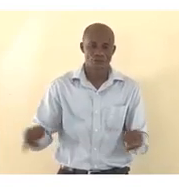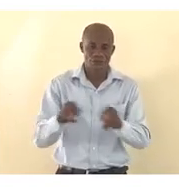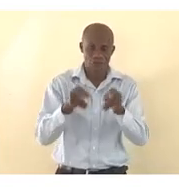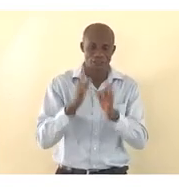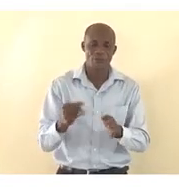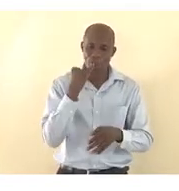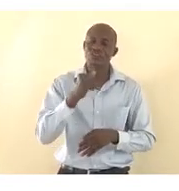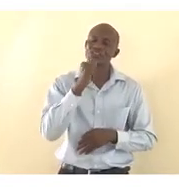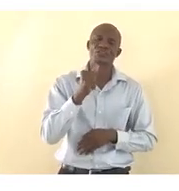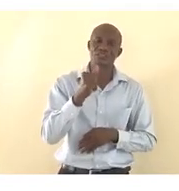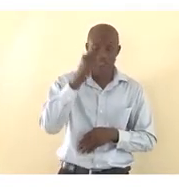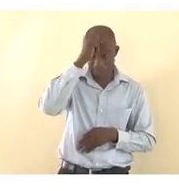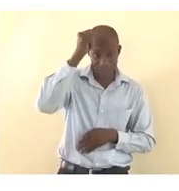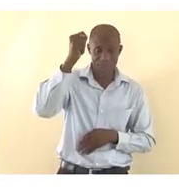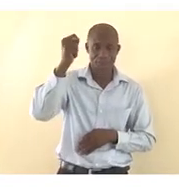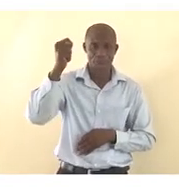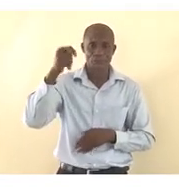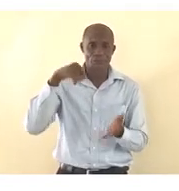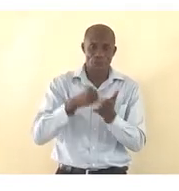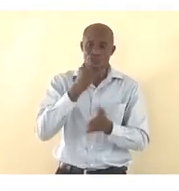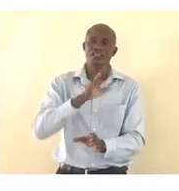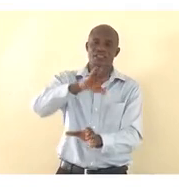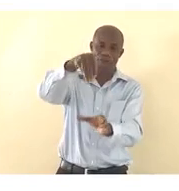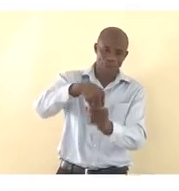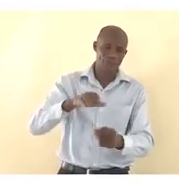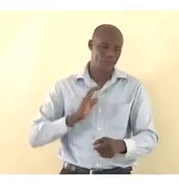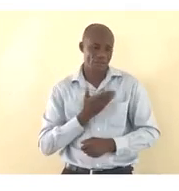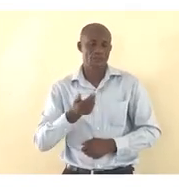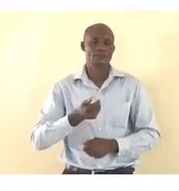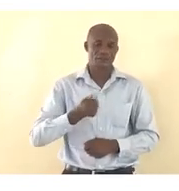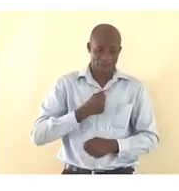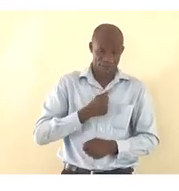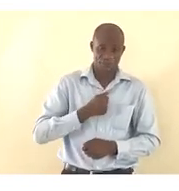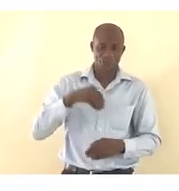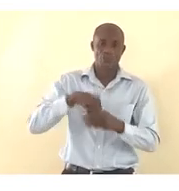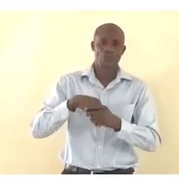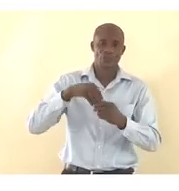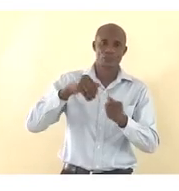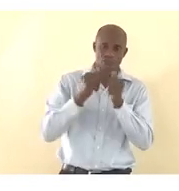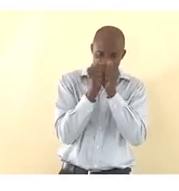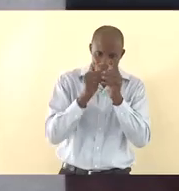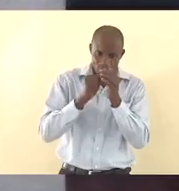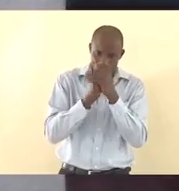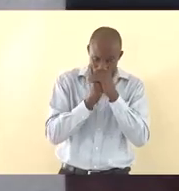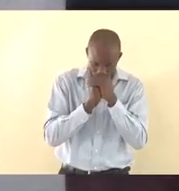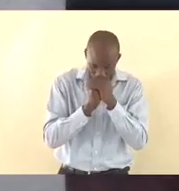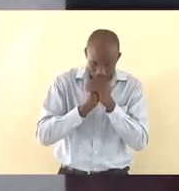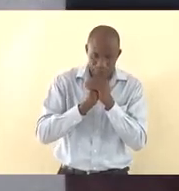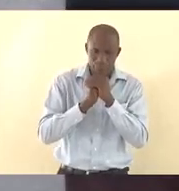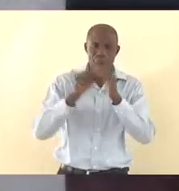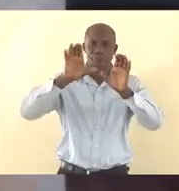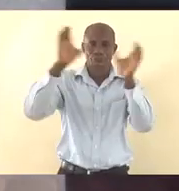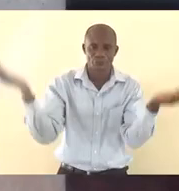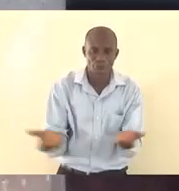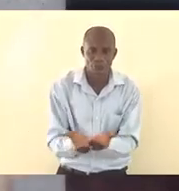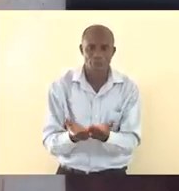ourselves concretely in a historical worshiping community. Now listen, everybody needs to hear this, to take it seriously. There